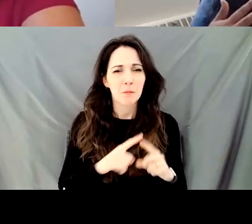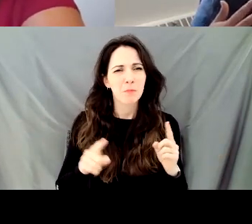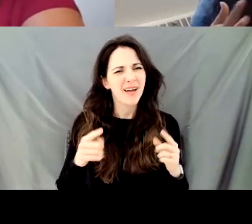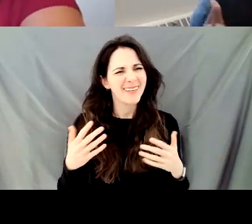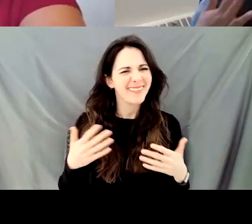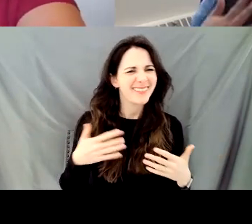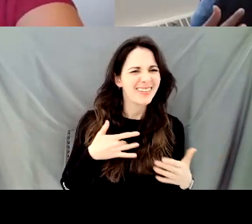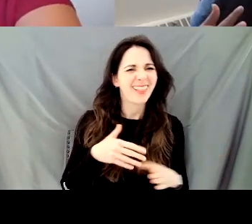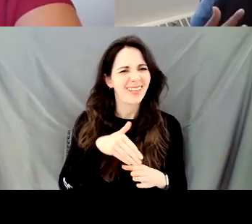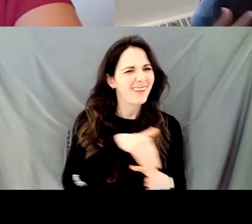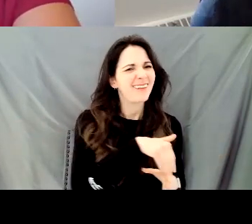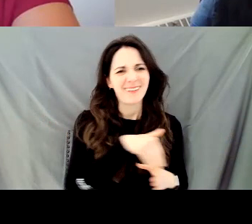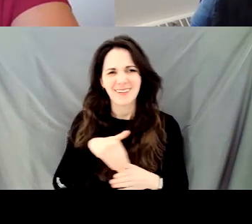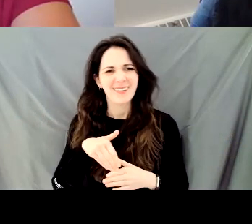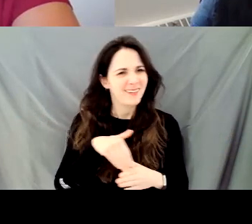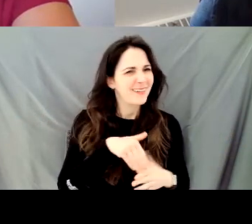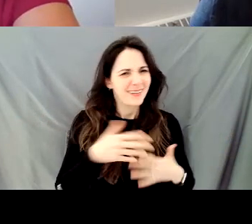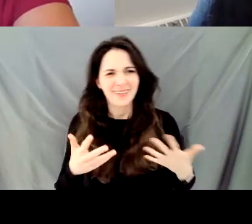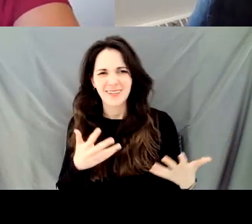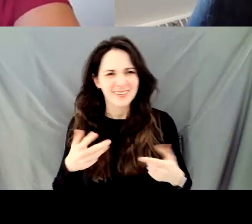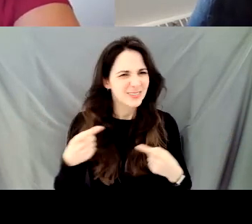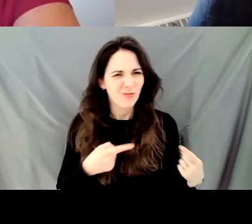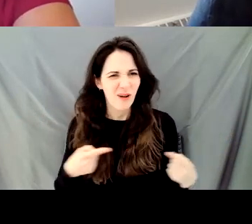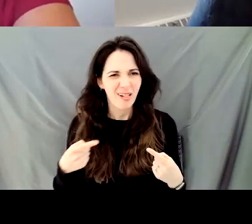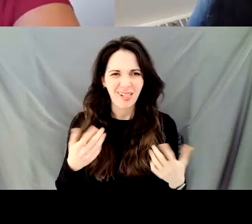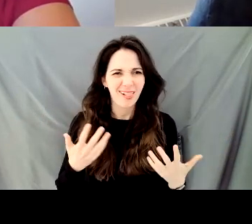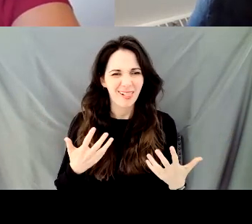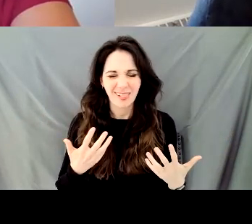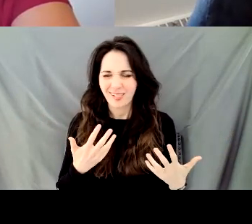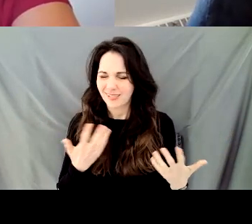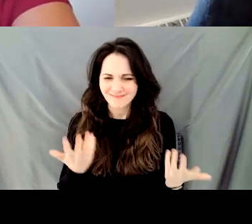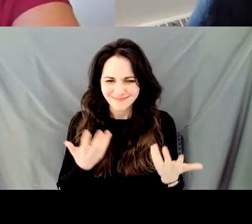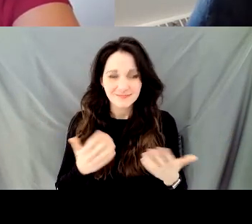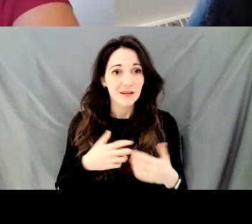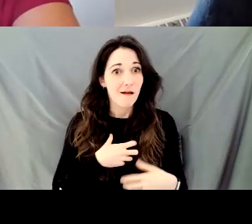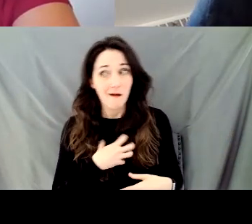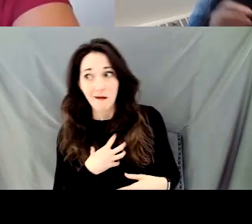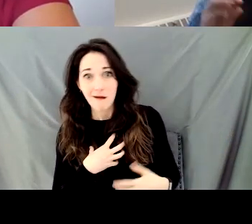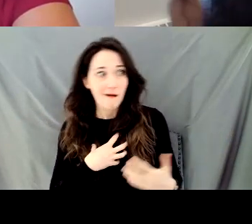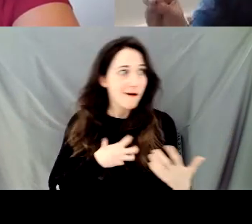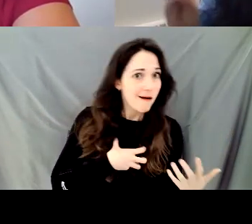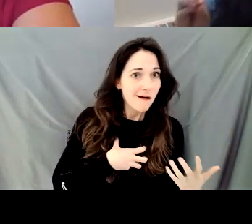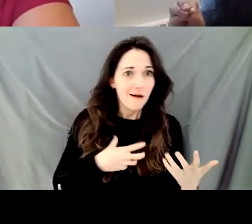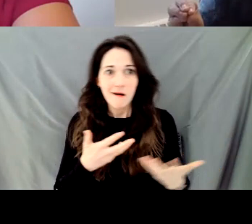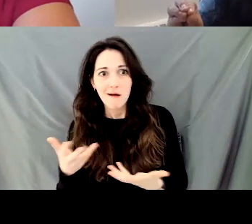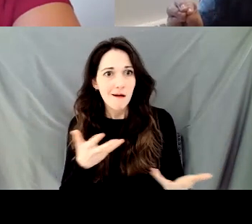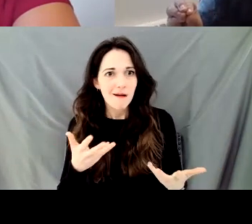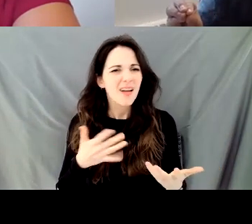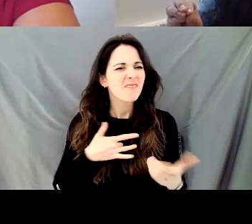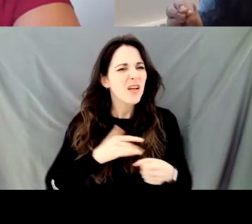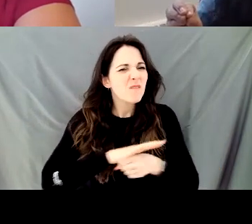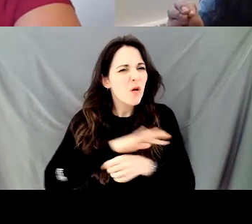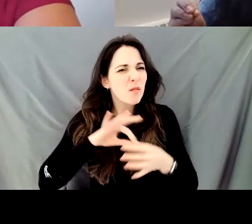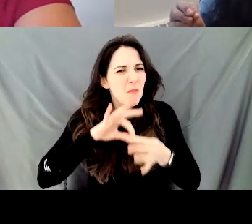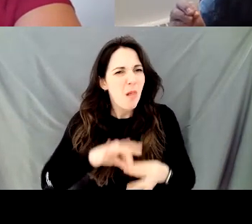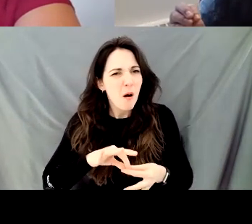how to morph yourself when you're in those situations and never fully feeling like you belong in either